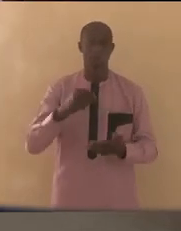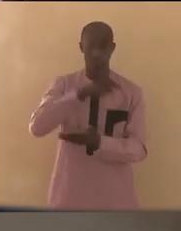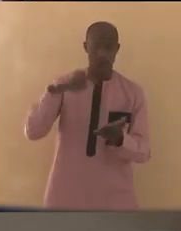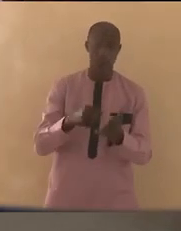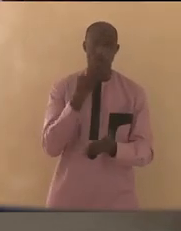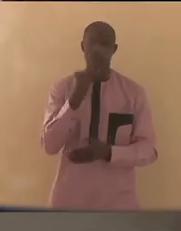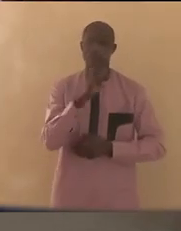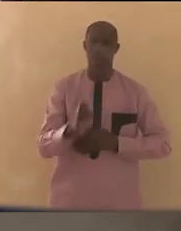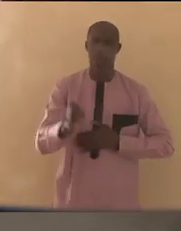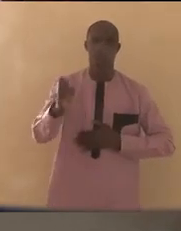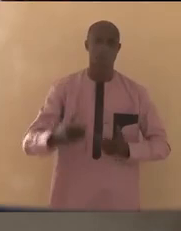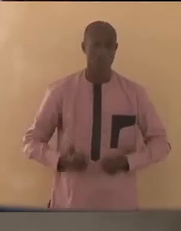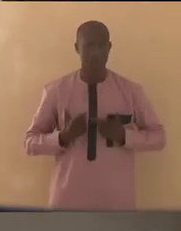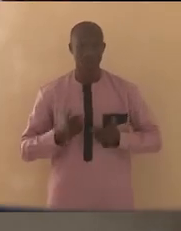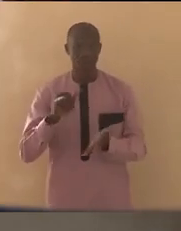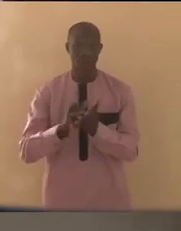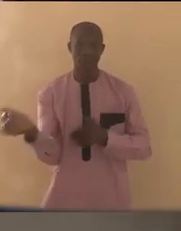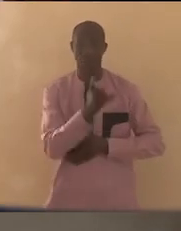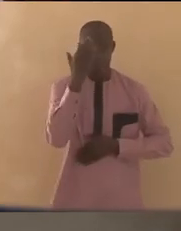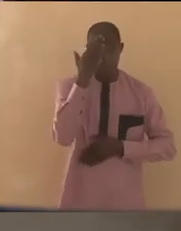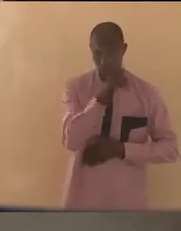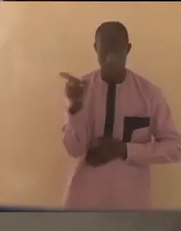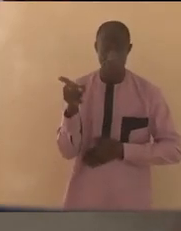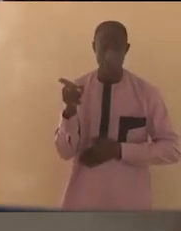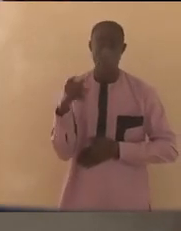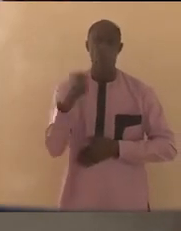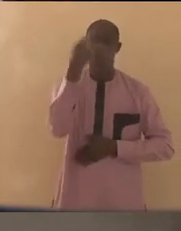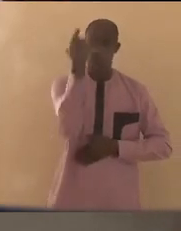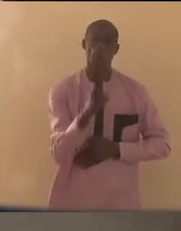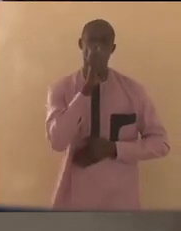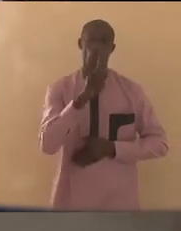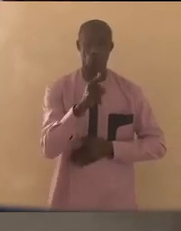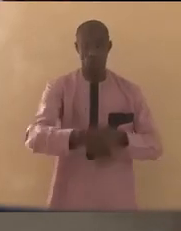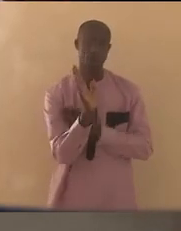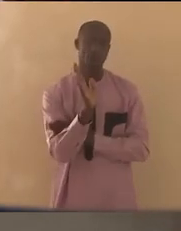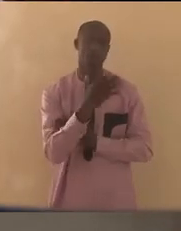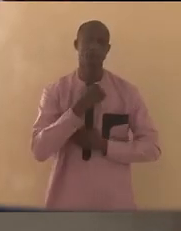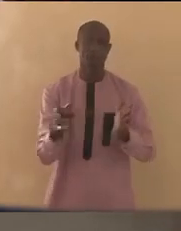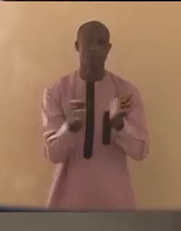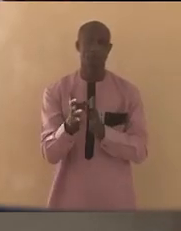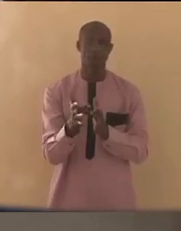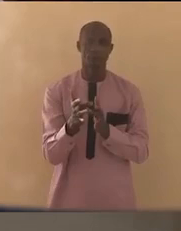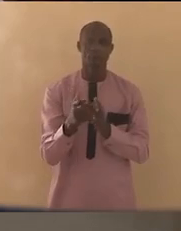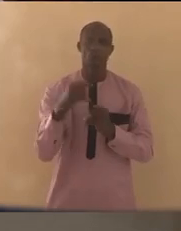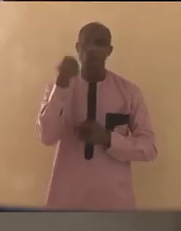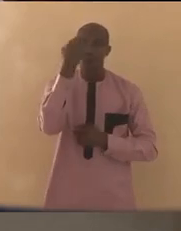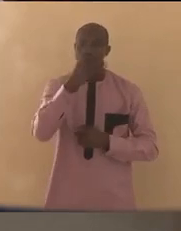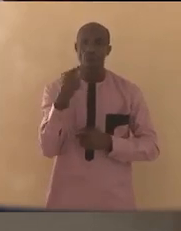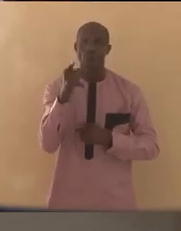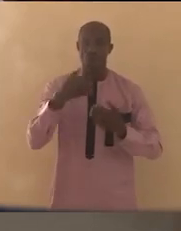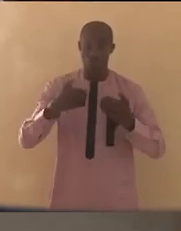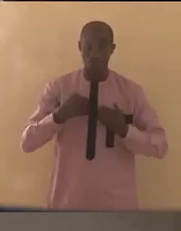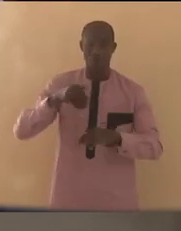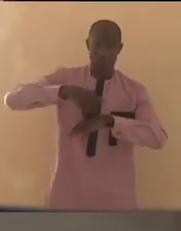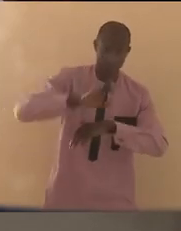And this is eternal life, that they know you, the only true God, and Jesus, whom you